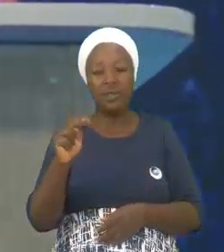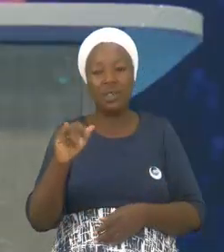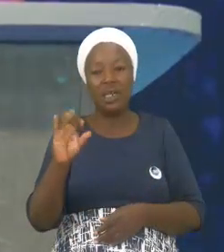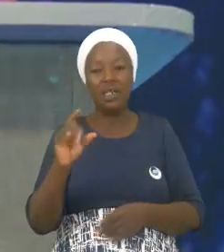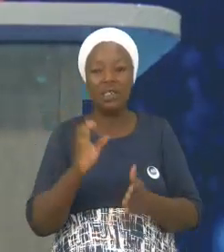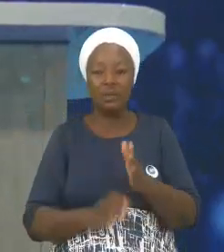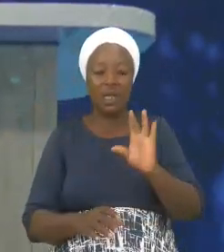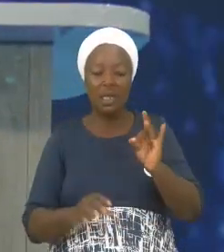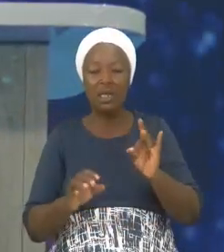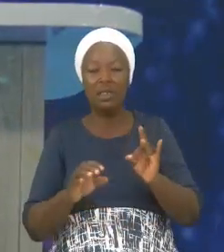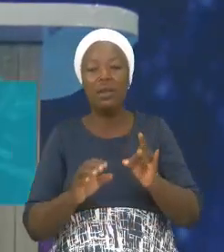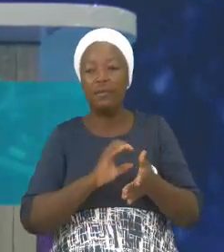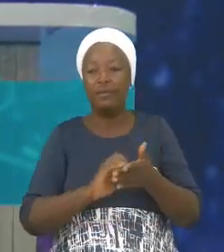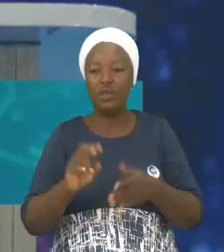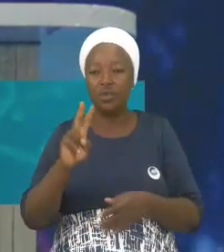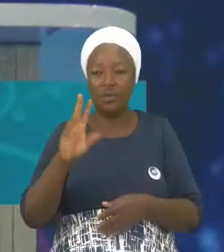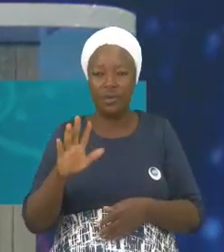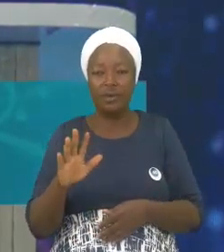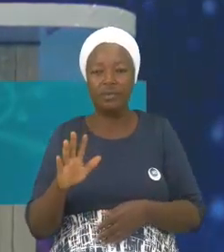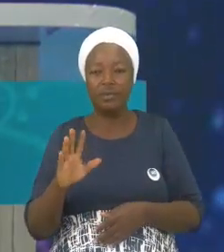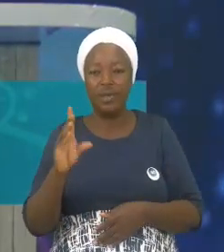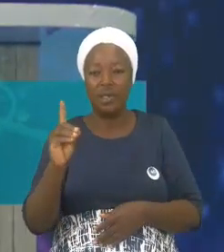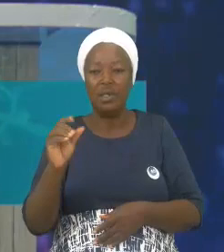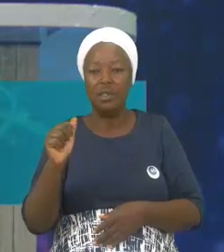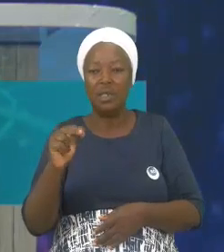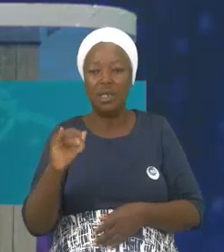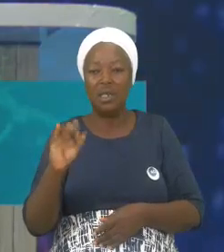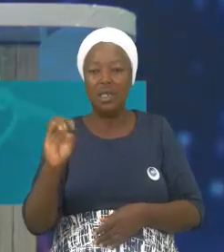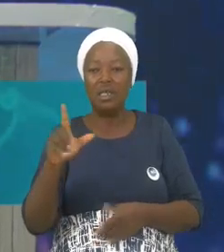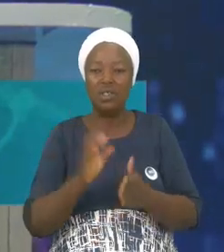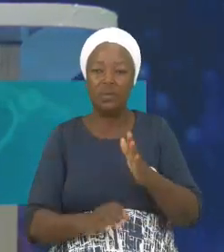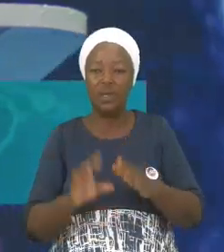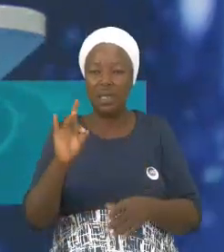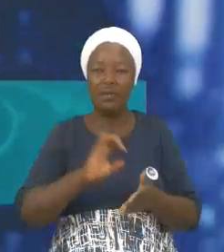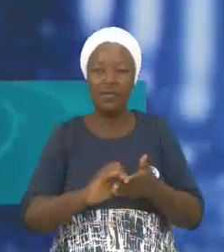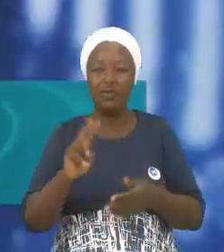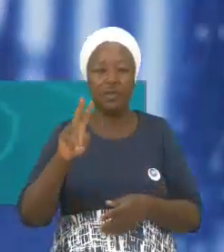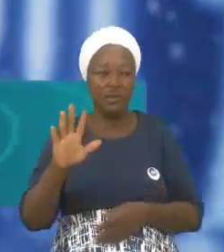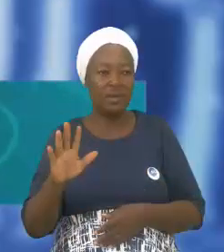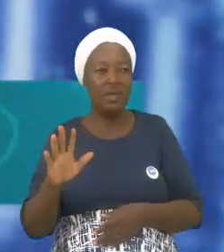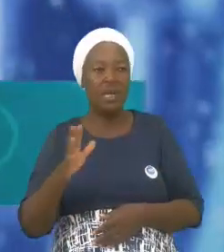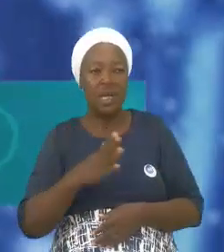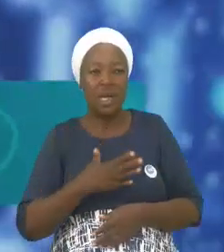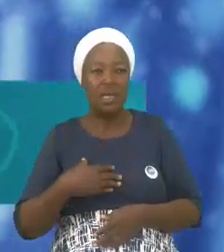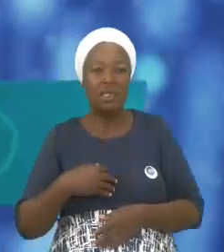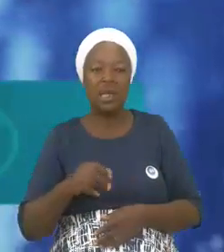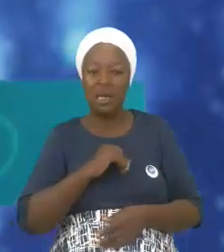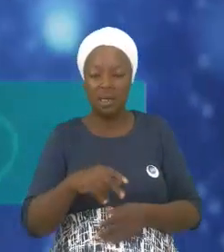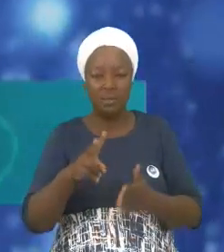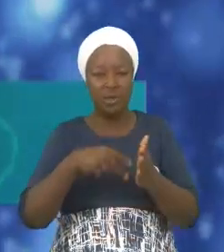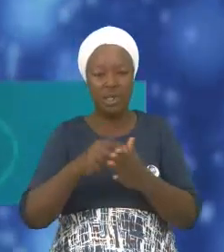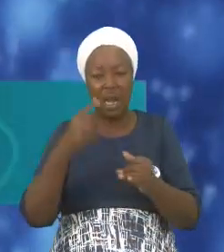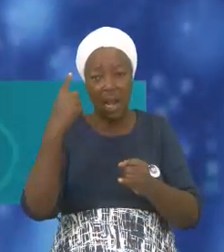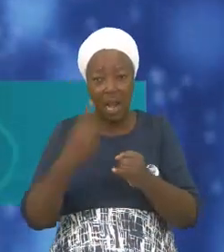25. Daniel chapter 8, and I'm reading from verse 25. And I'm reading the last line